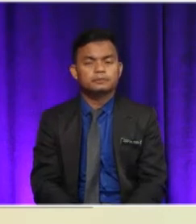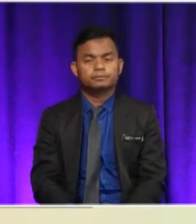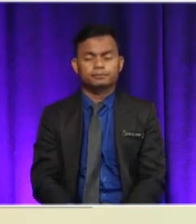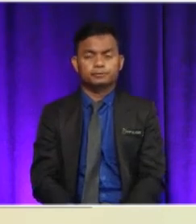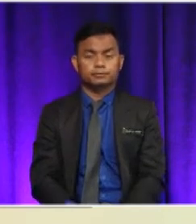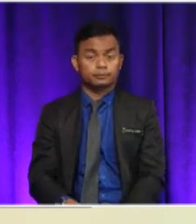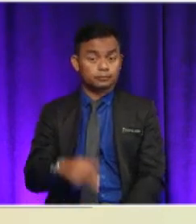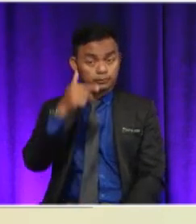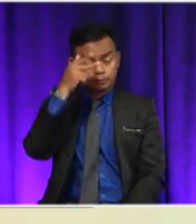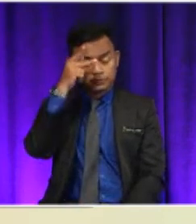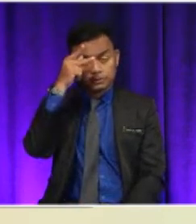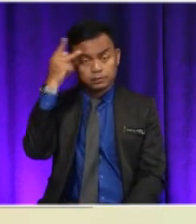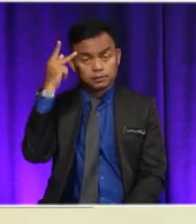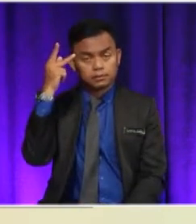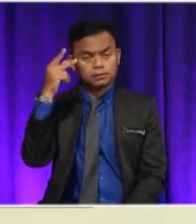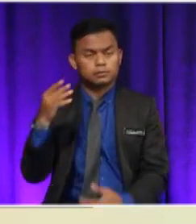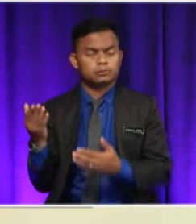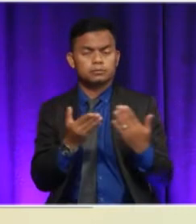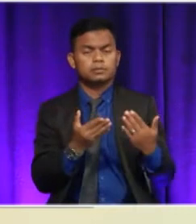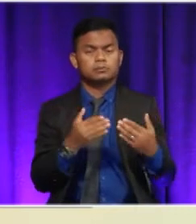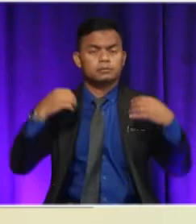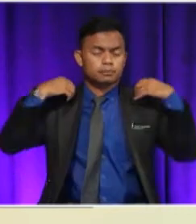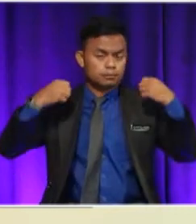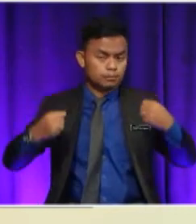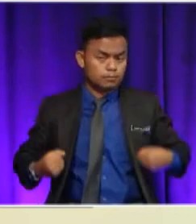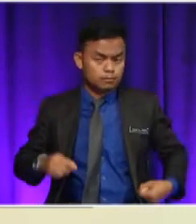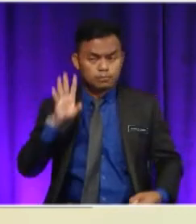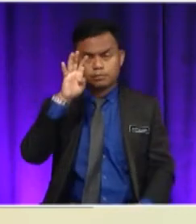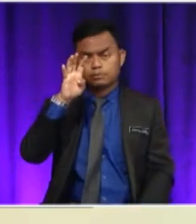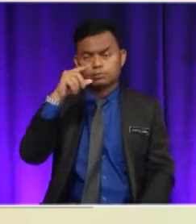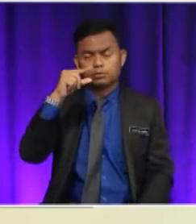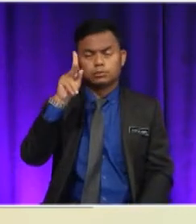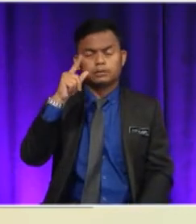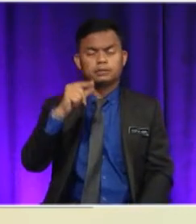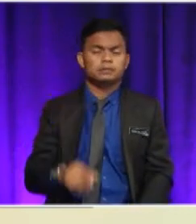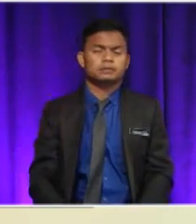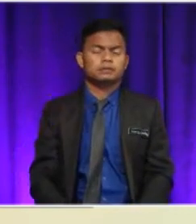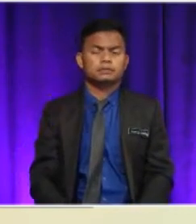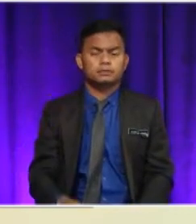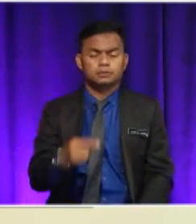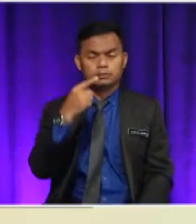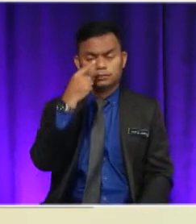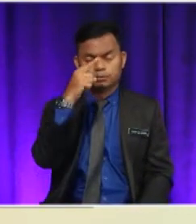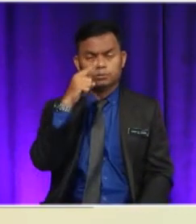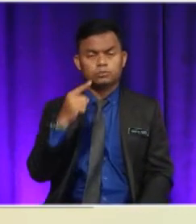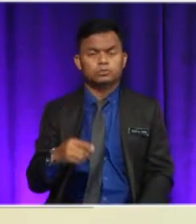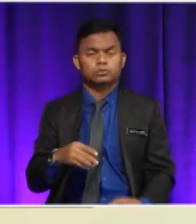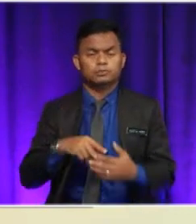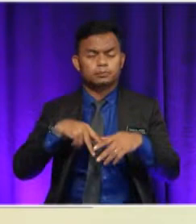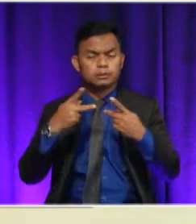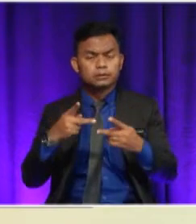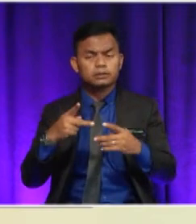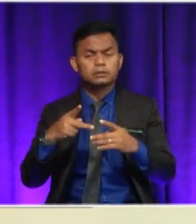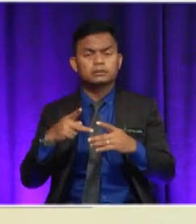back, which required a lot of strength. A lot of this weight was batteries for his satellite video, phone,